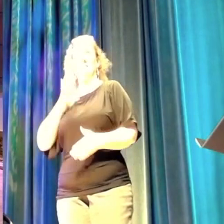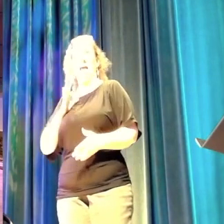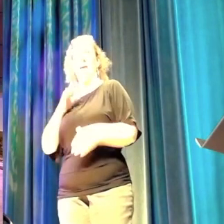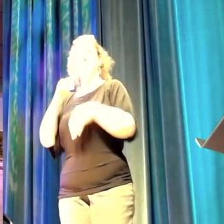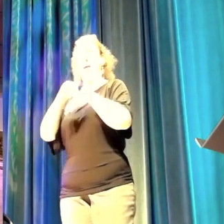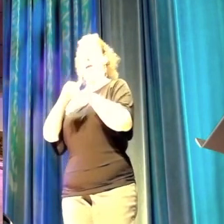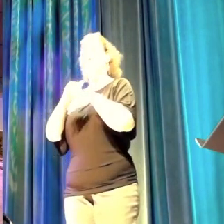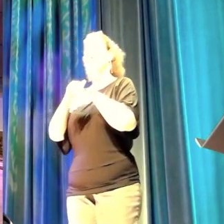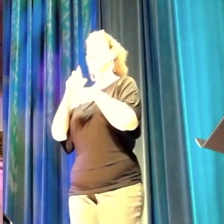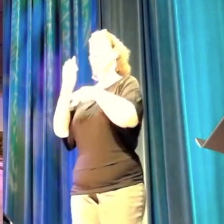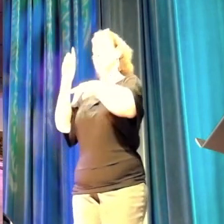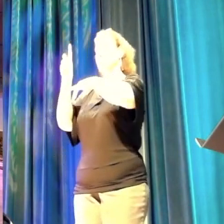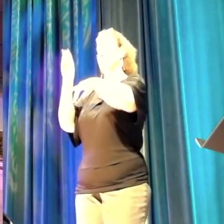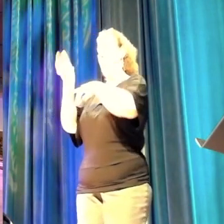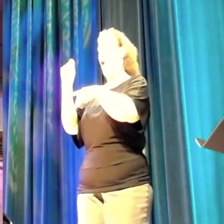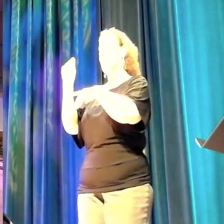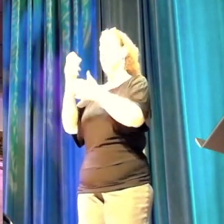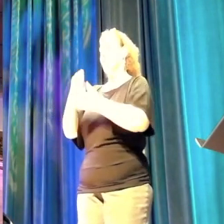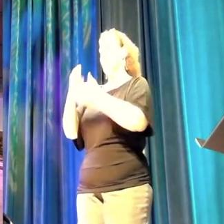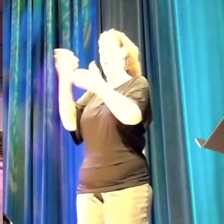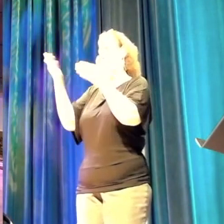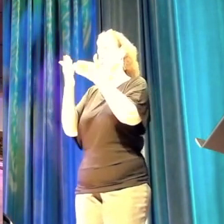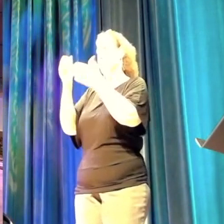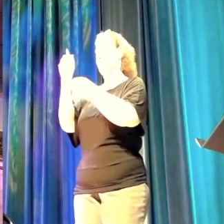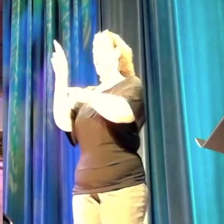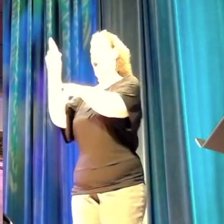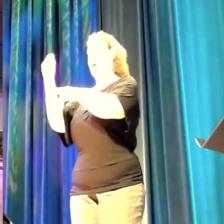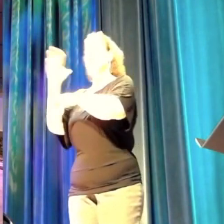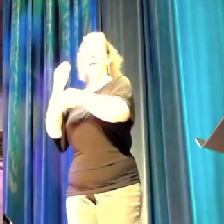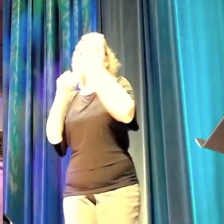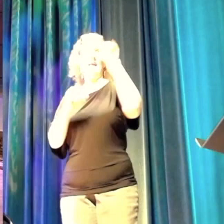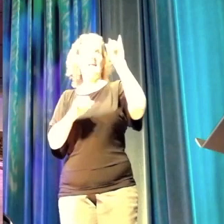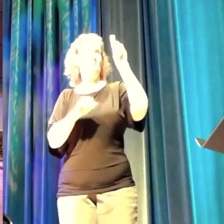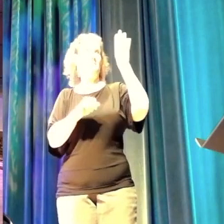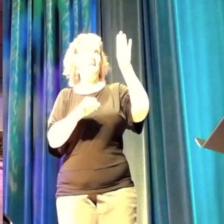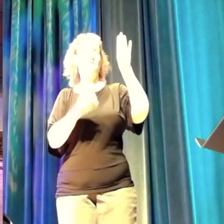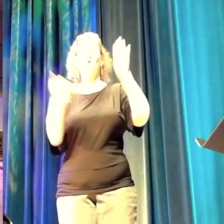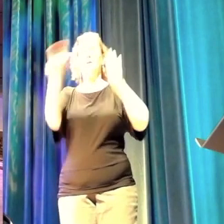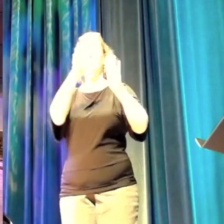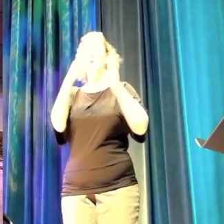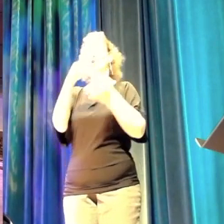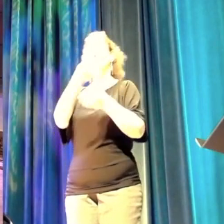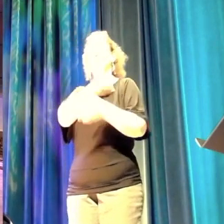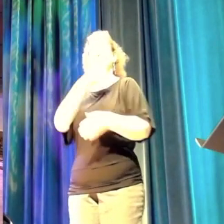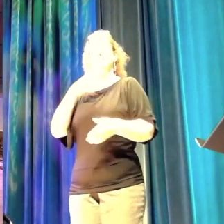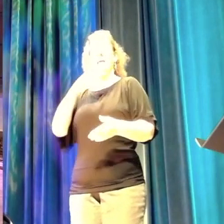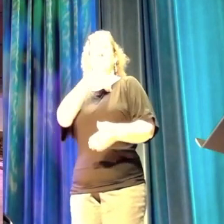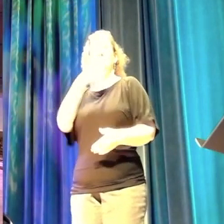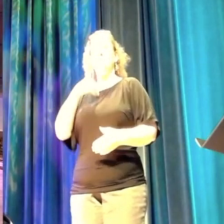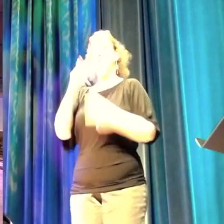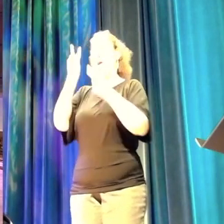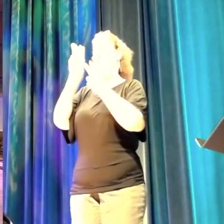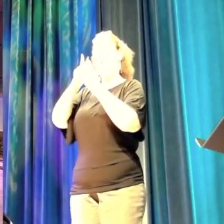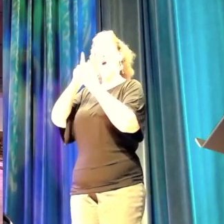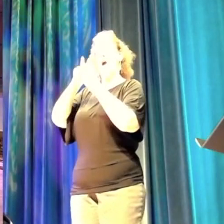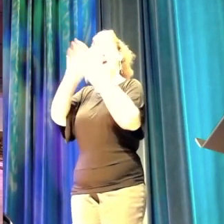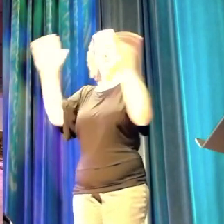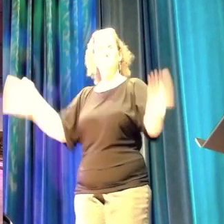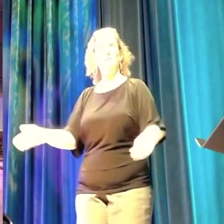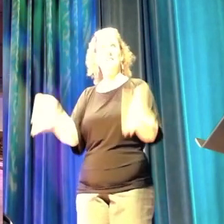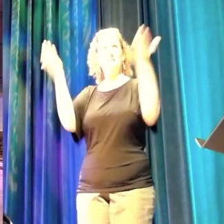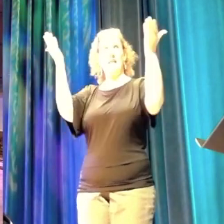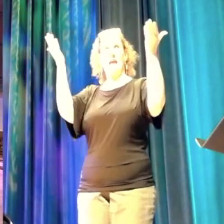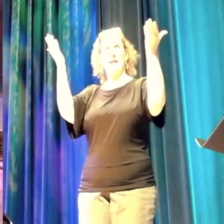the Department of Rehabilitation Services and the Institute for Deaf and Blind. So if you are a staff member at one of those agencies, could you